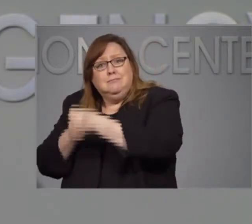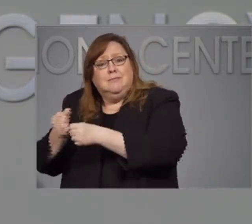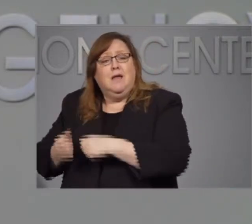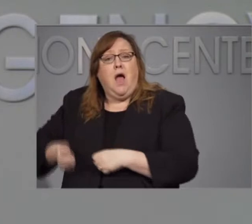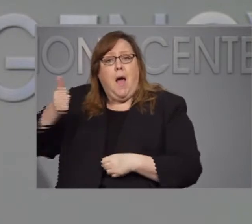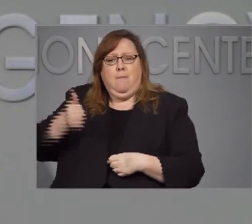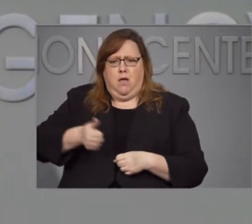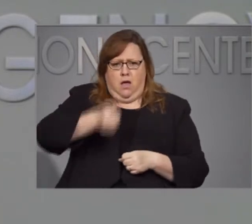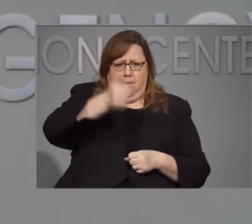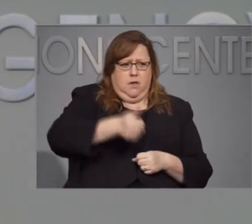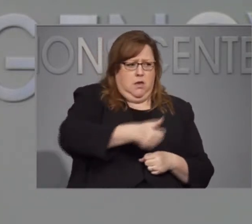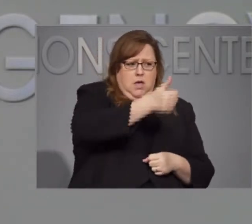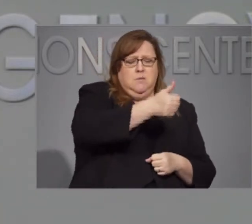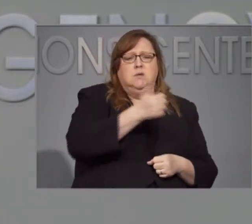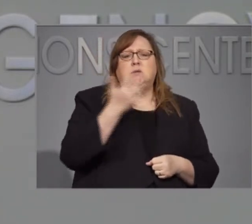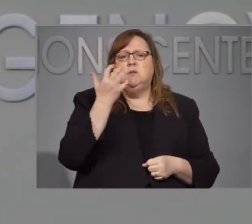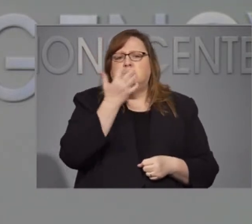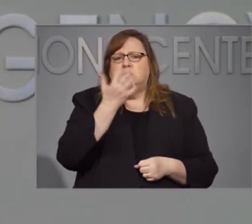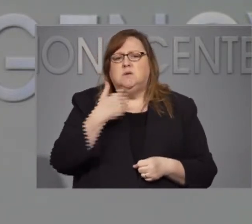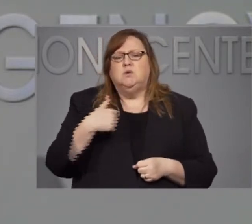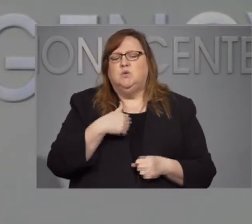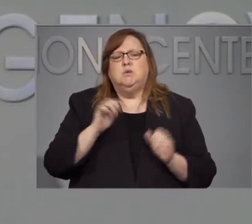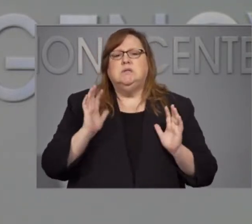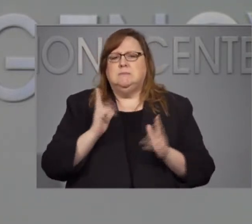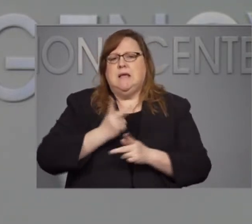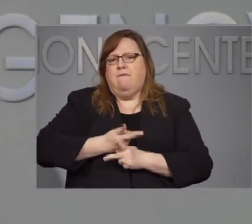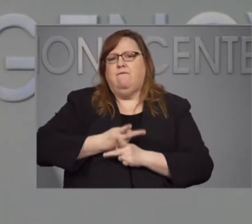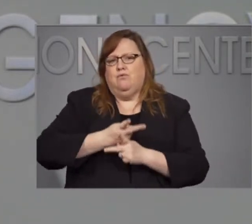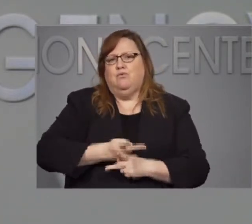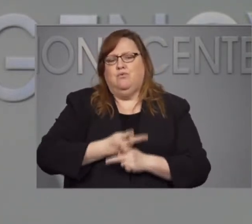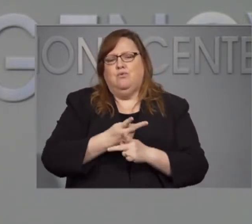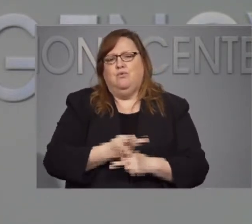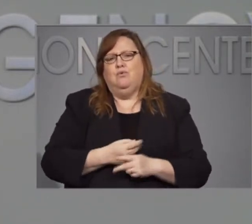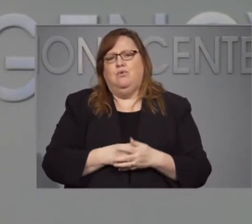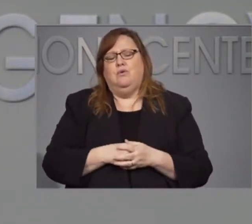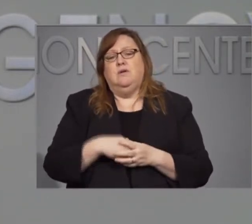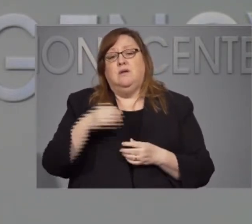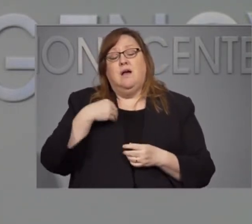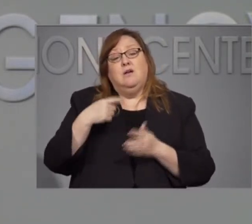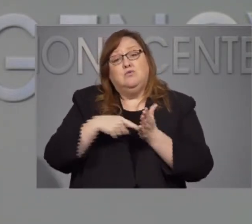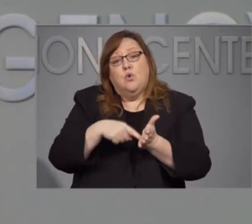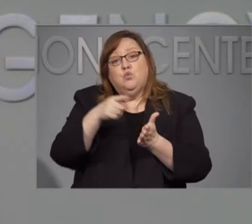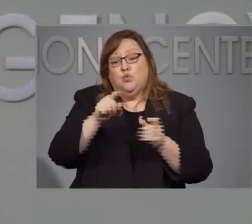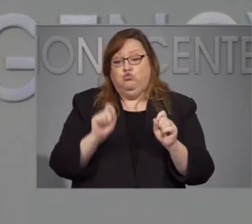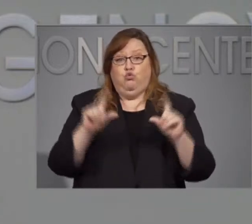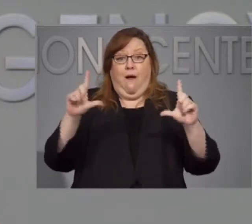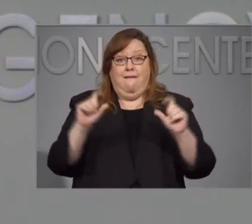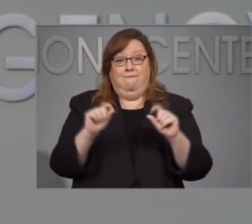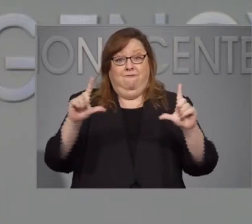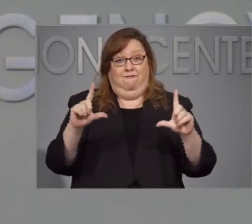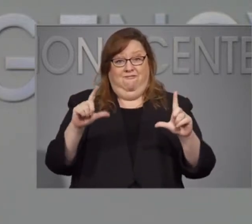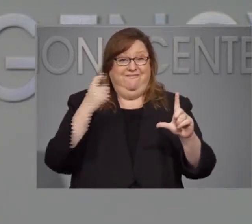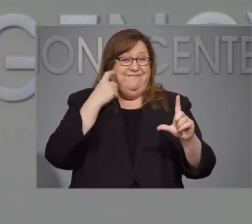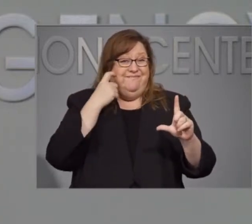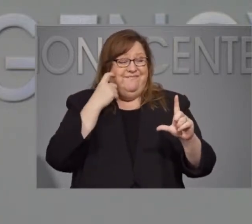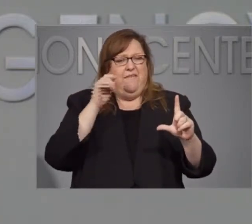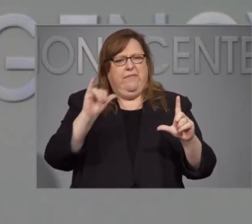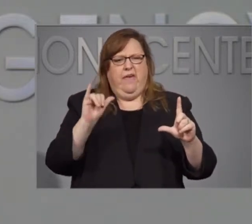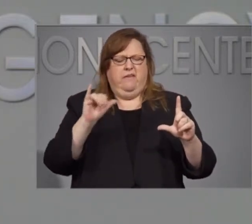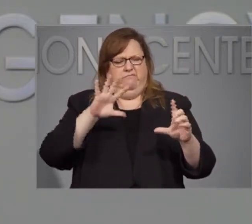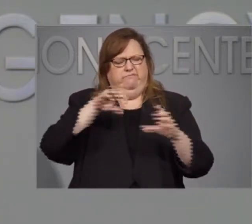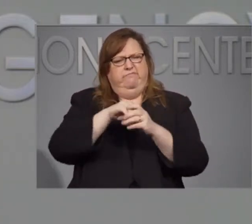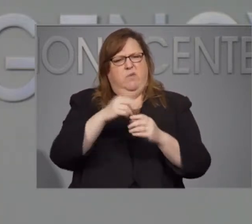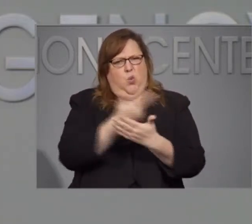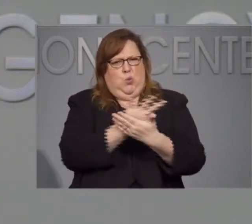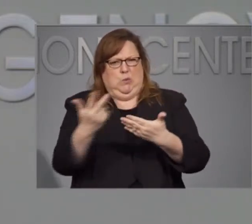I went through today that timing is very much linked to the last 2 to 3 weeks. It is very much linked to